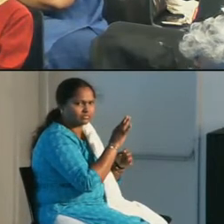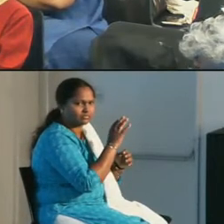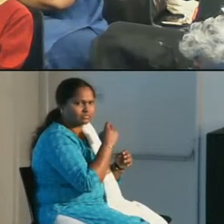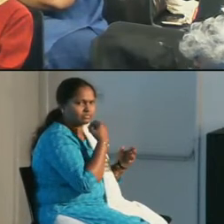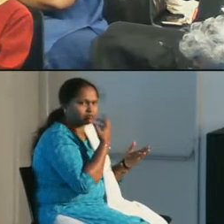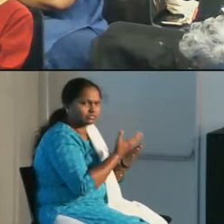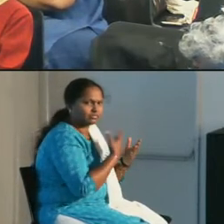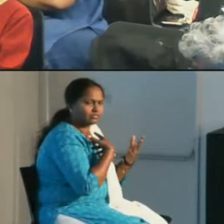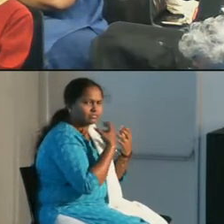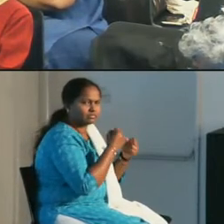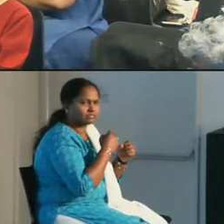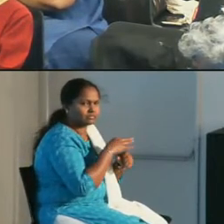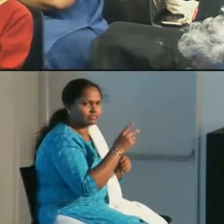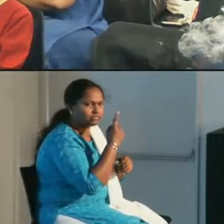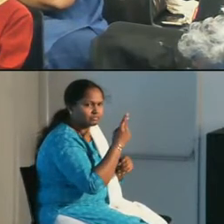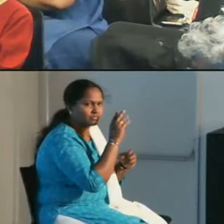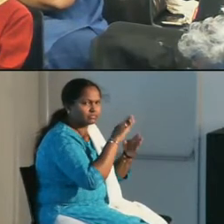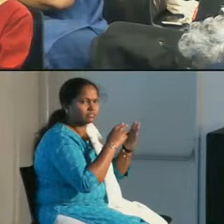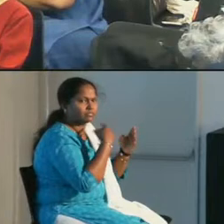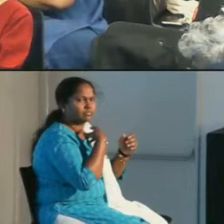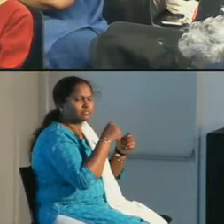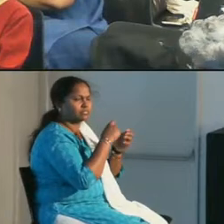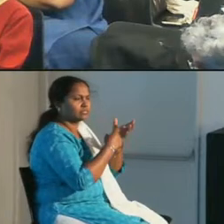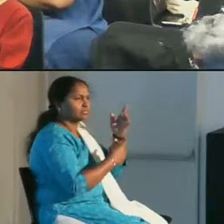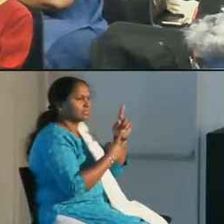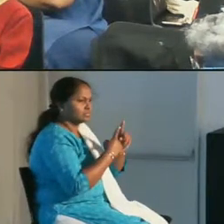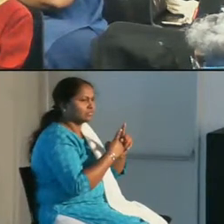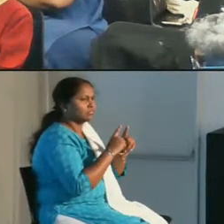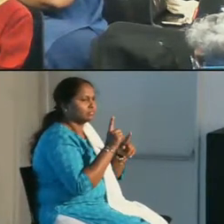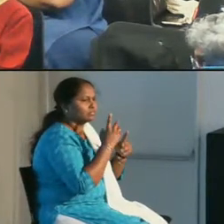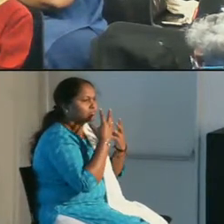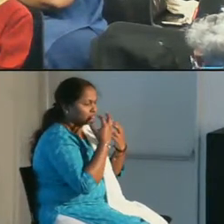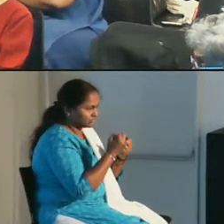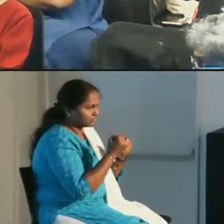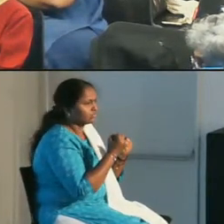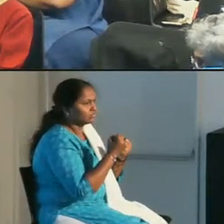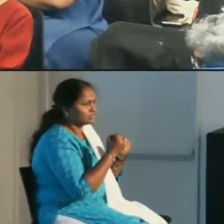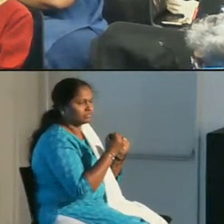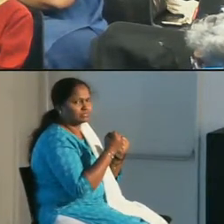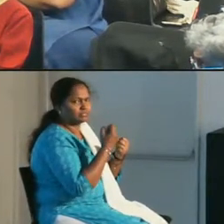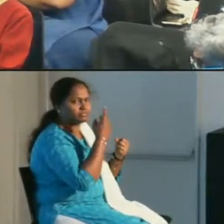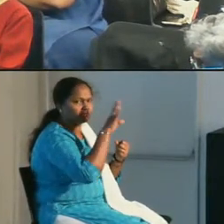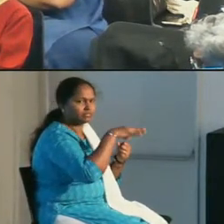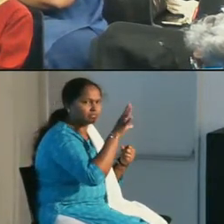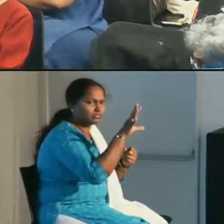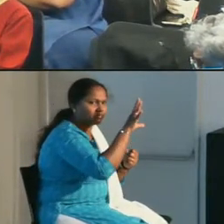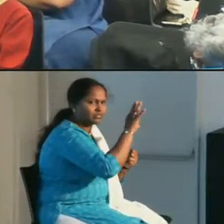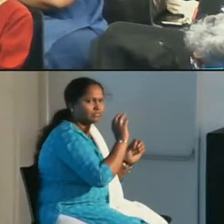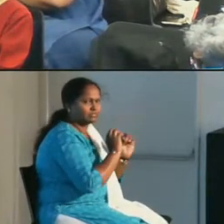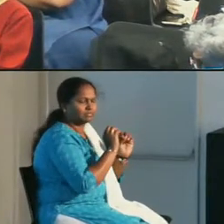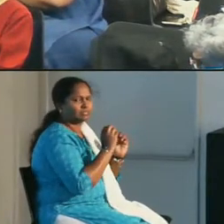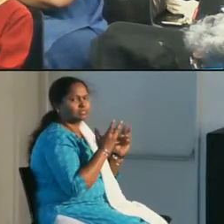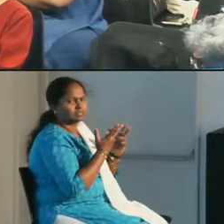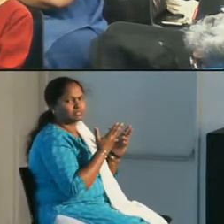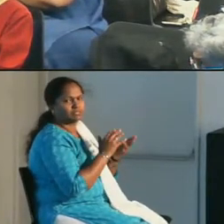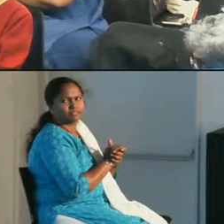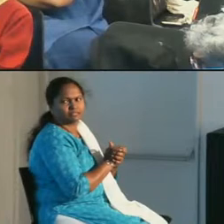and like I haven't been in a single psychiatric ward where like the walls have not been visible